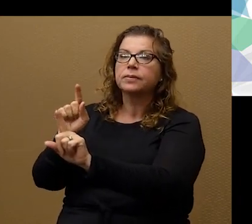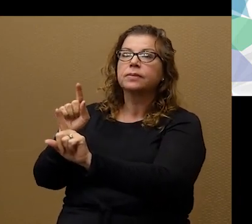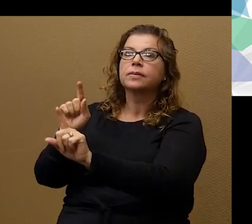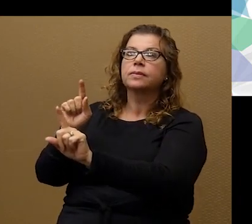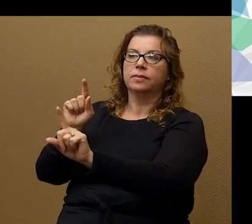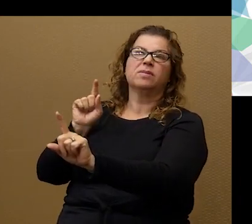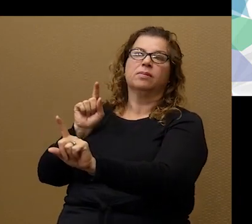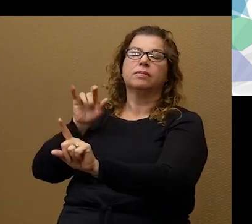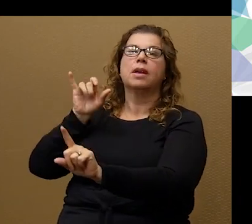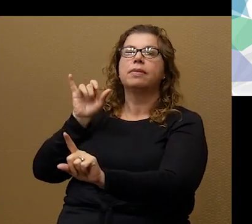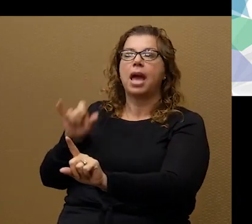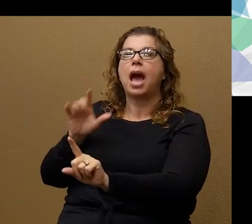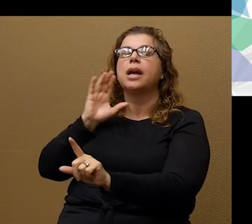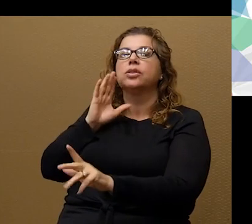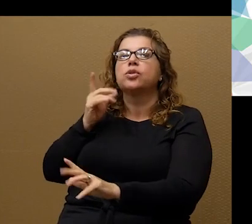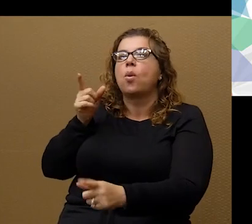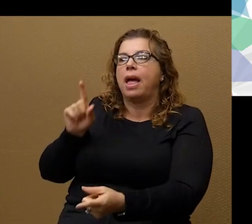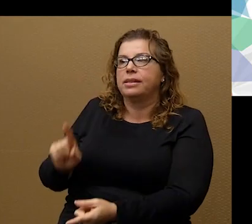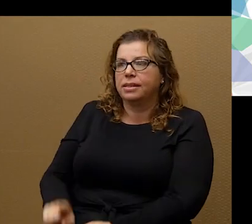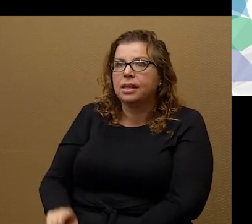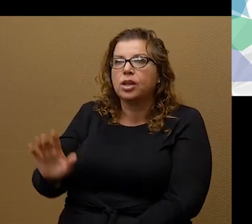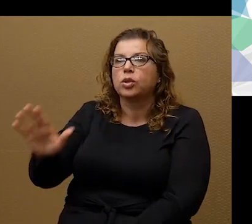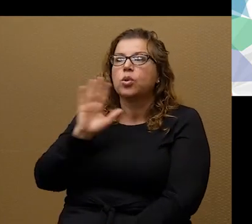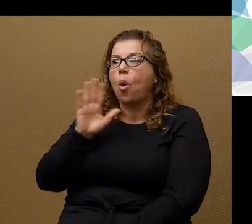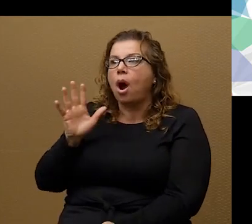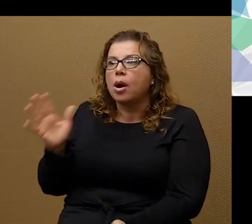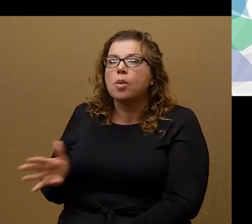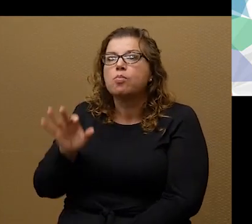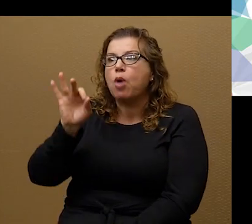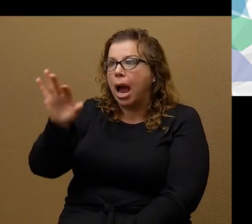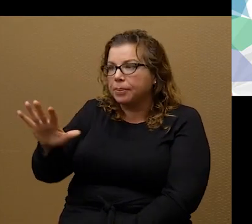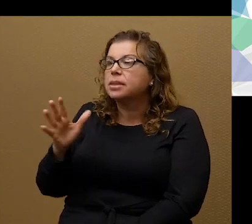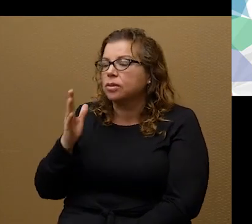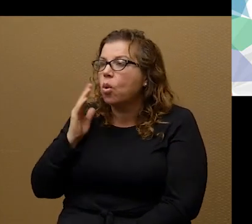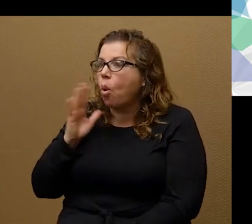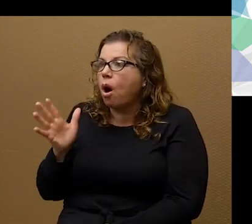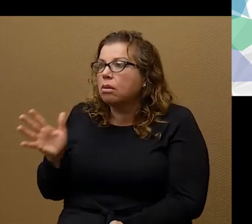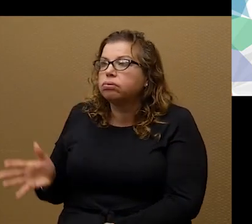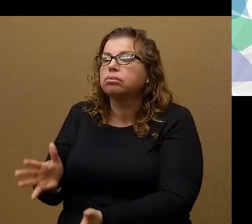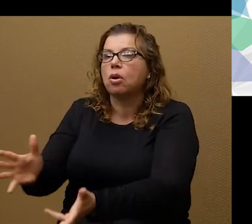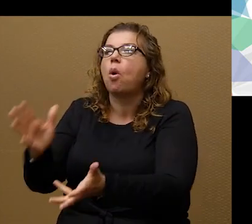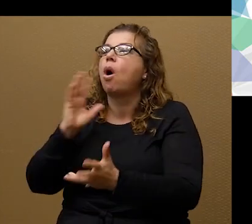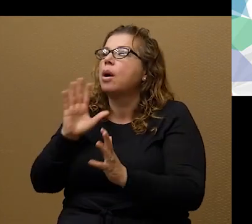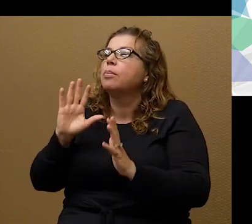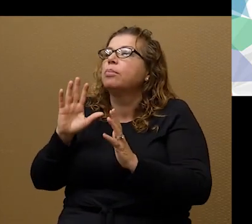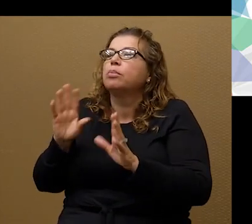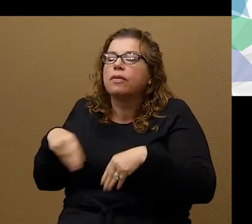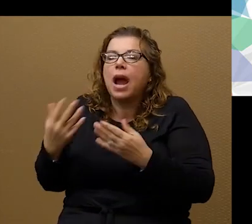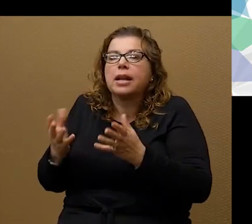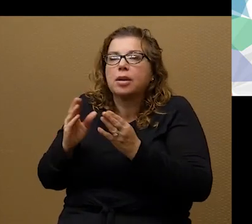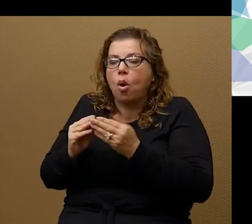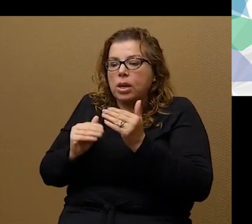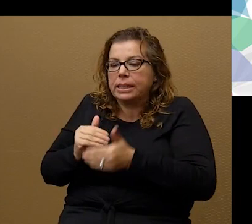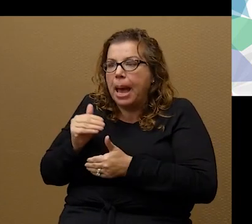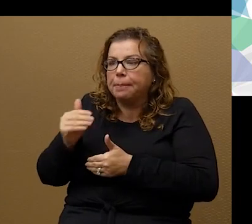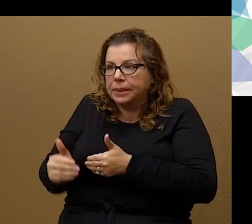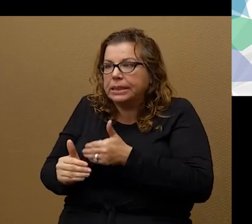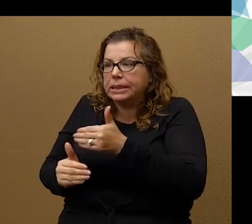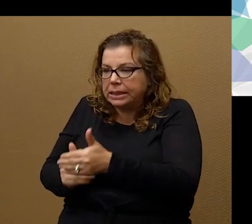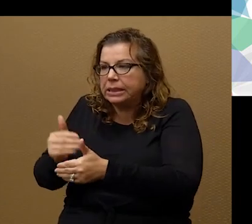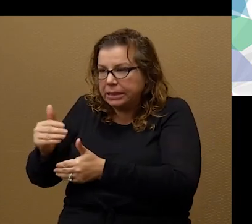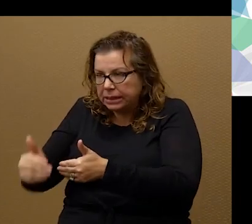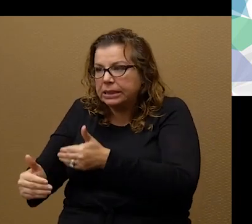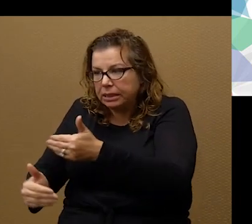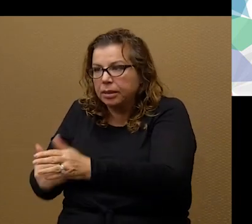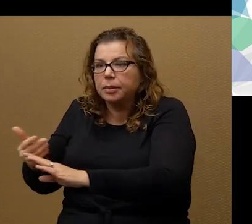prompts is just taking some of those prompts away or giving them more steps that they have to complete before you reinforce.